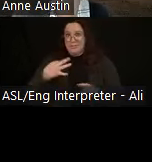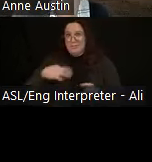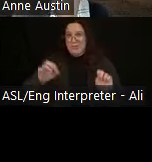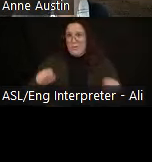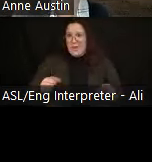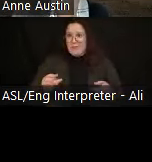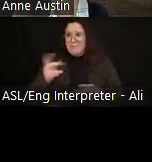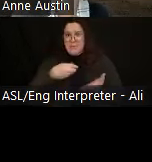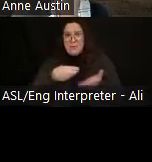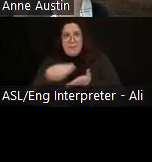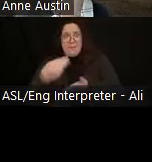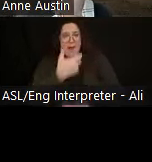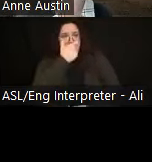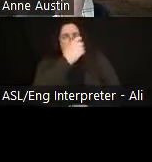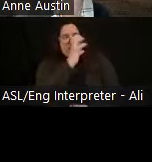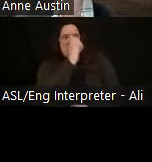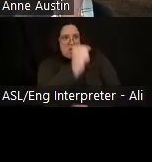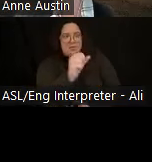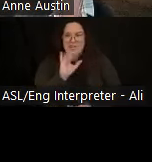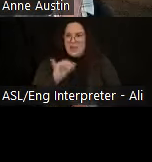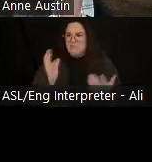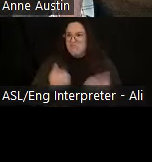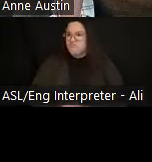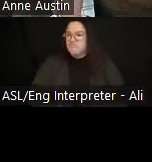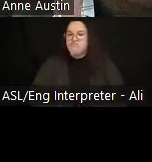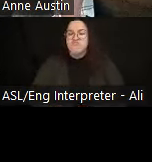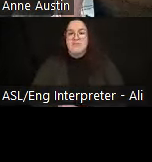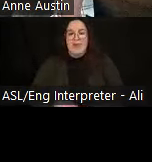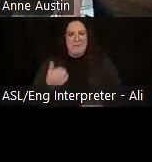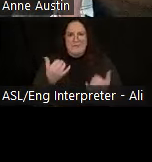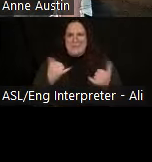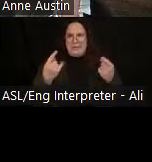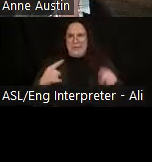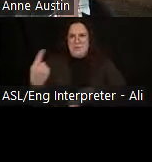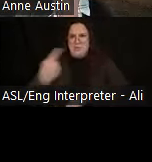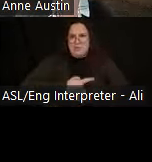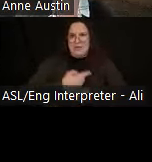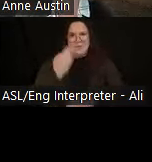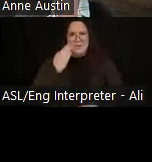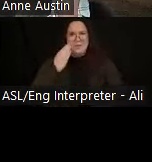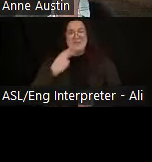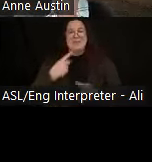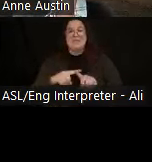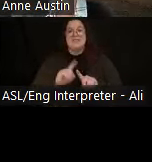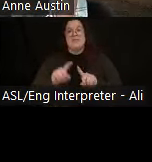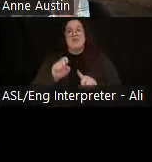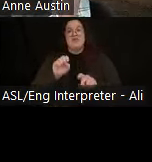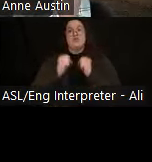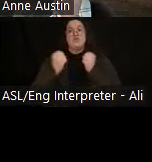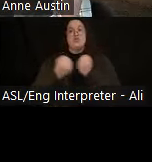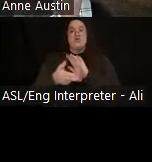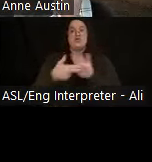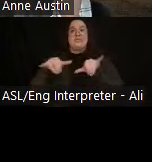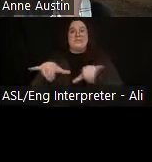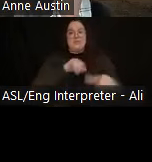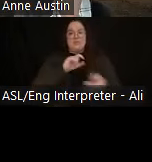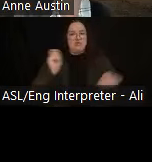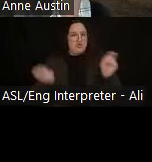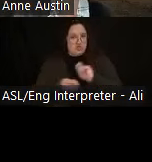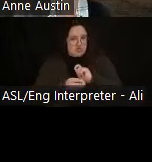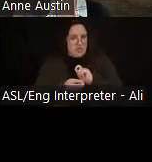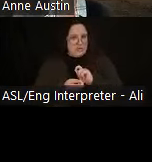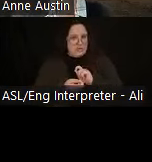consumed. Now, I can even see semblances of this today. These social stigmas have certainly evolved, as we already saw over